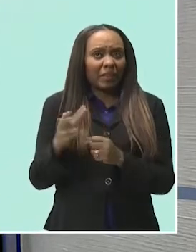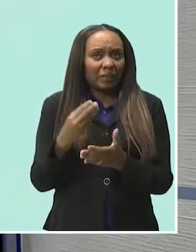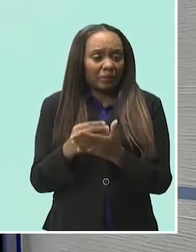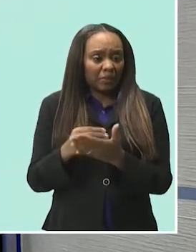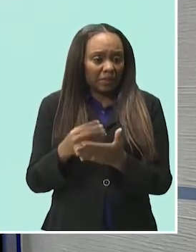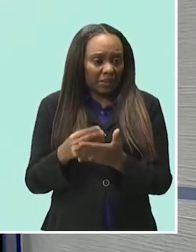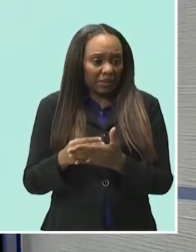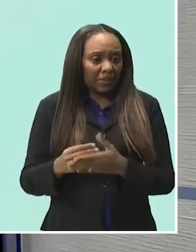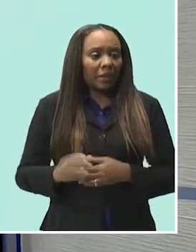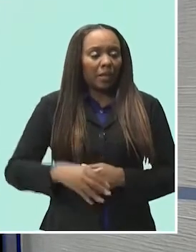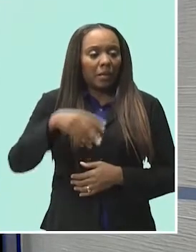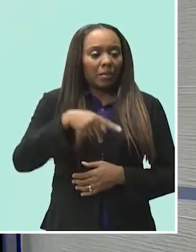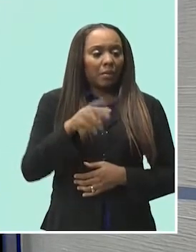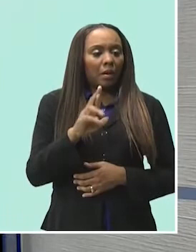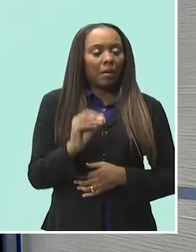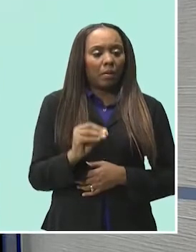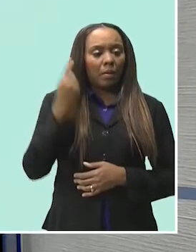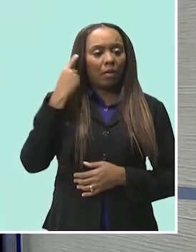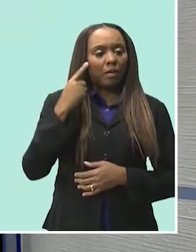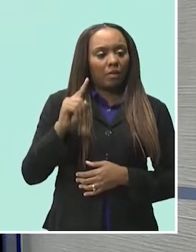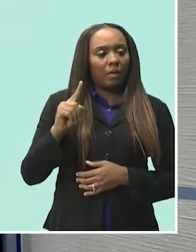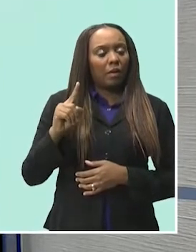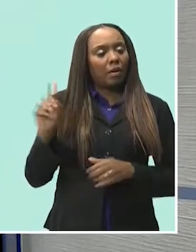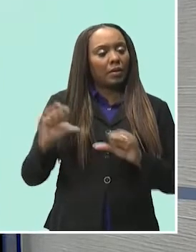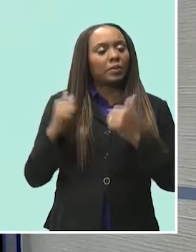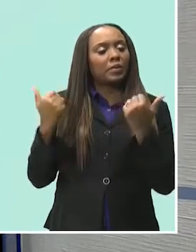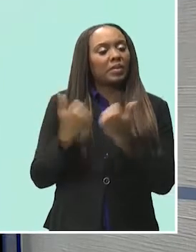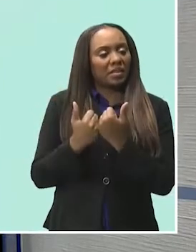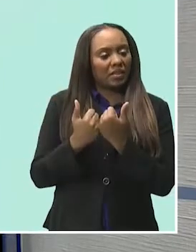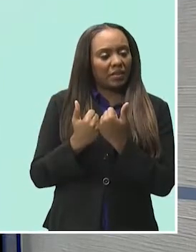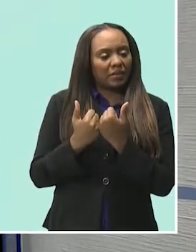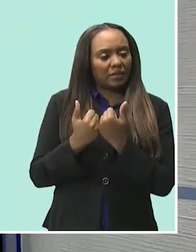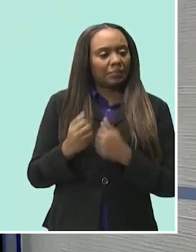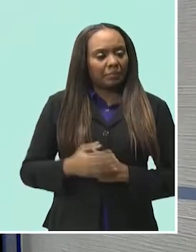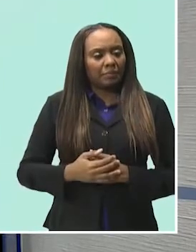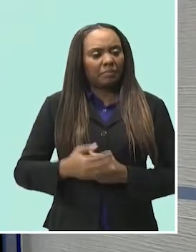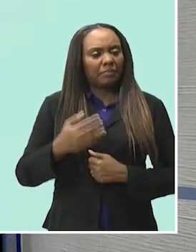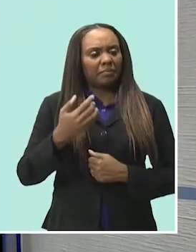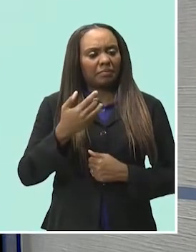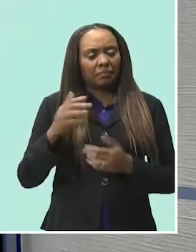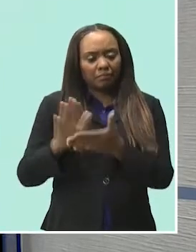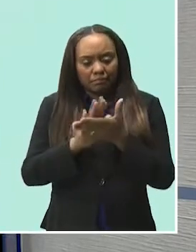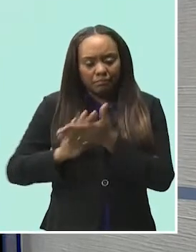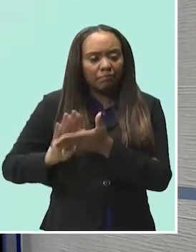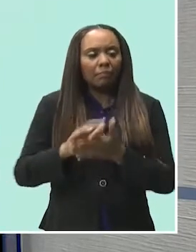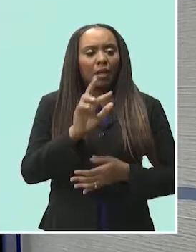at the Constitution Road Terminal today, Public Relations Officer for the Association of Public Transport Operators,